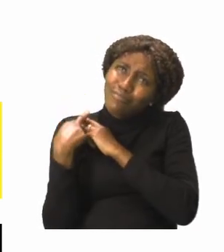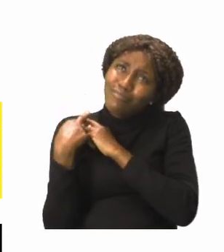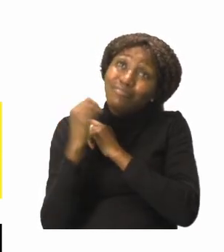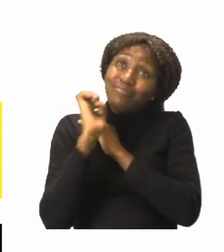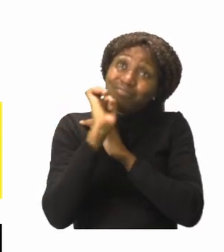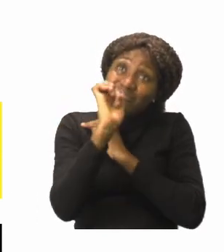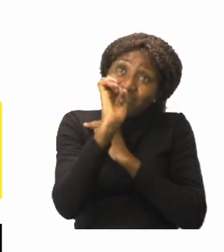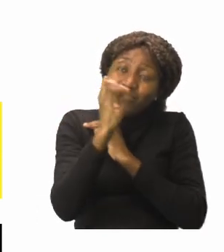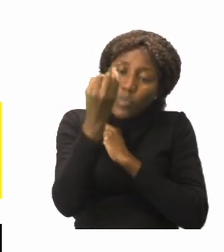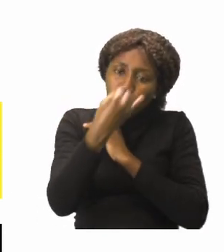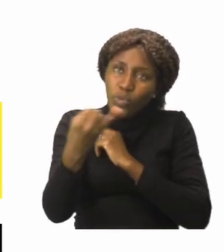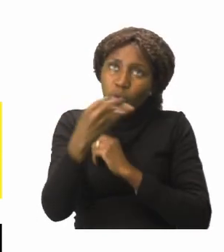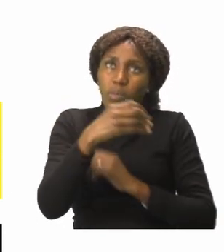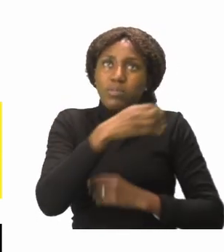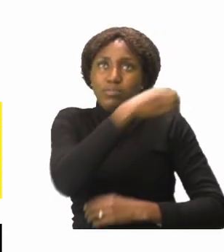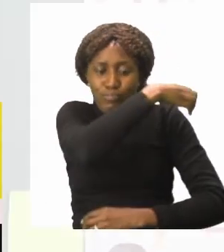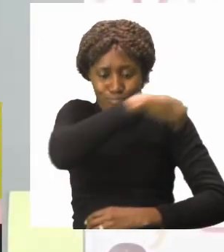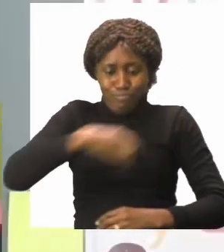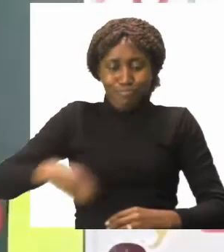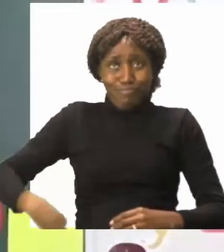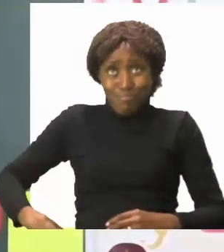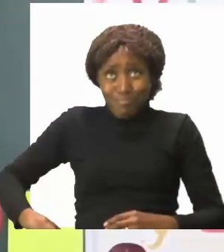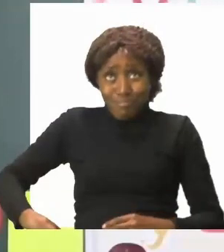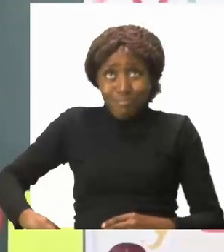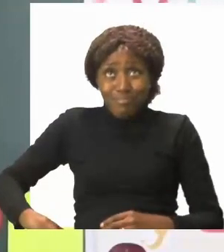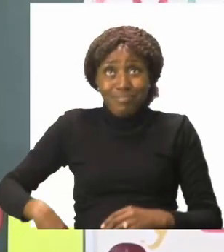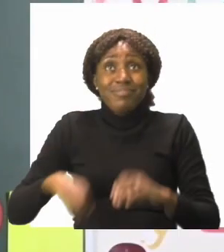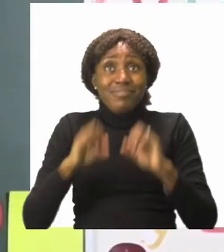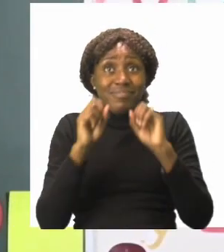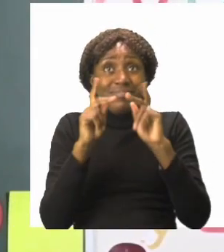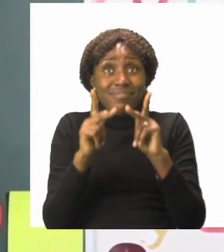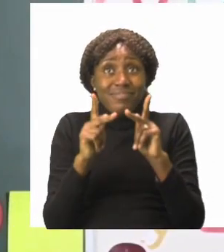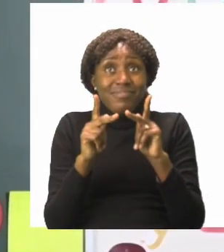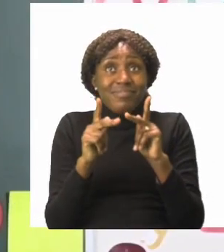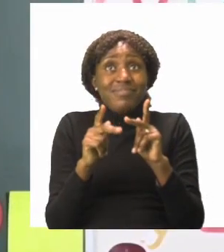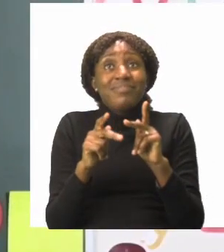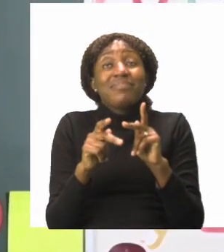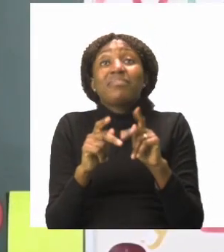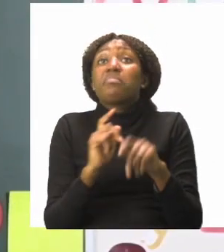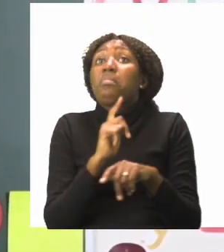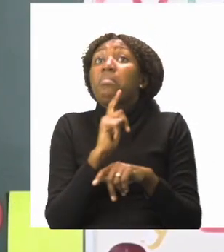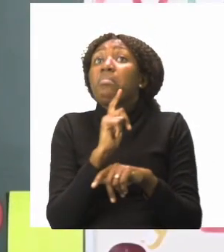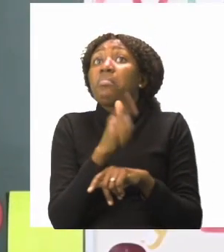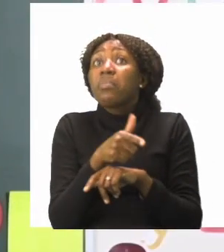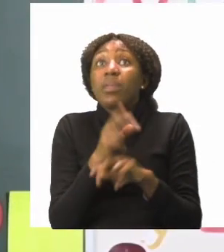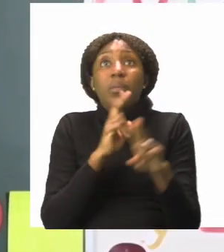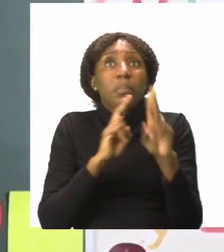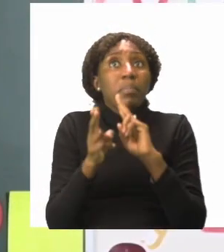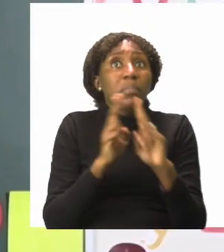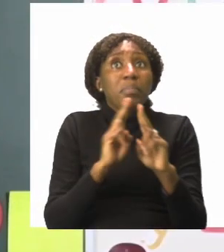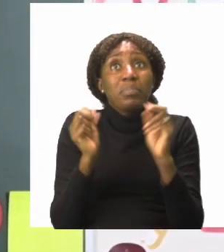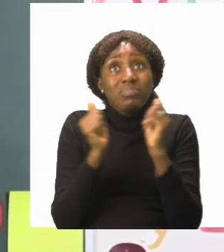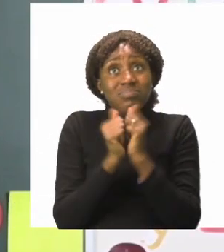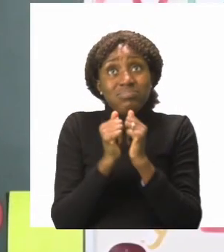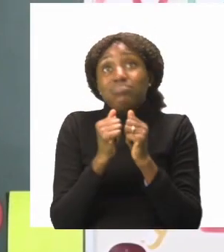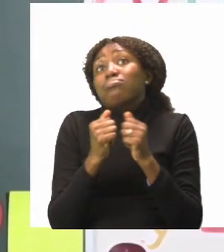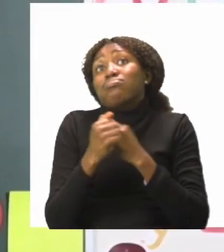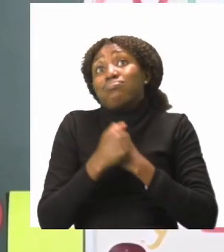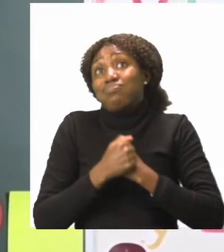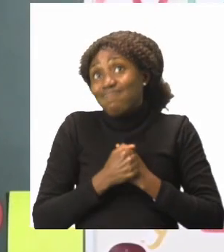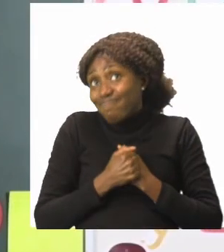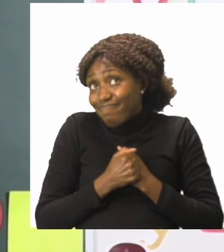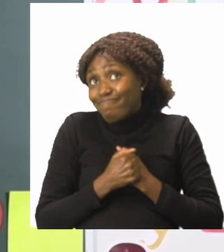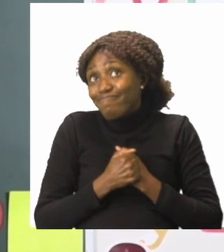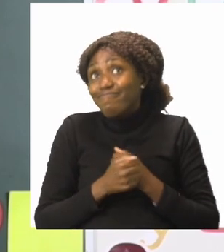seat belt should be. Now you can talk about this with your parents